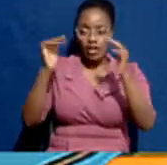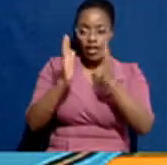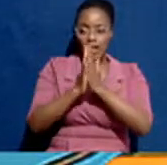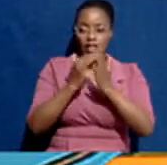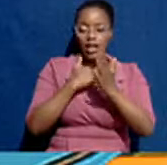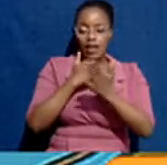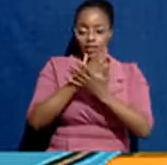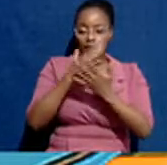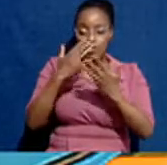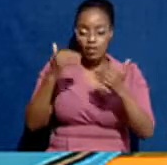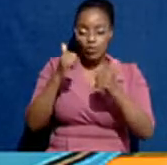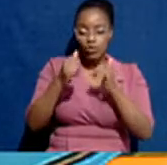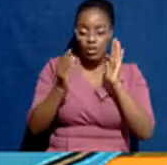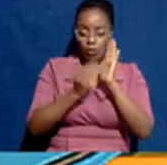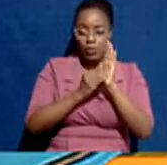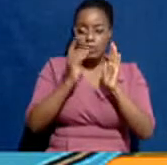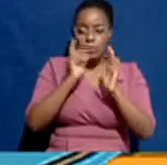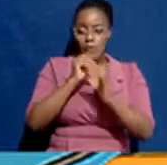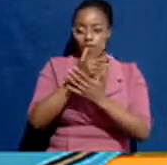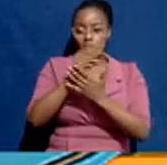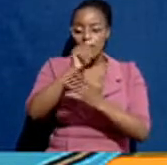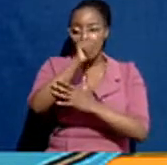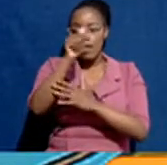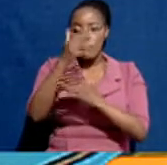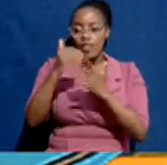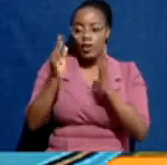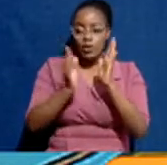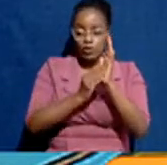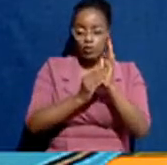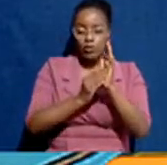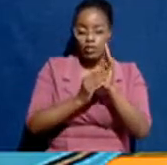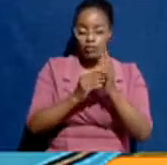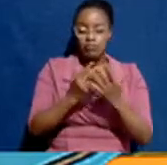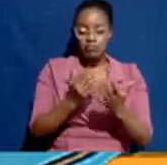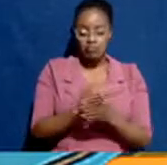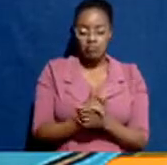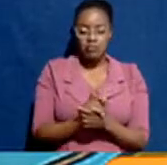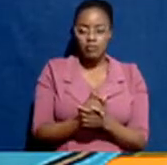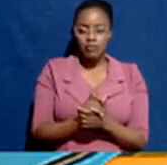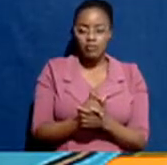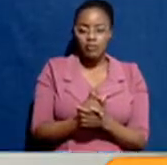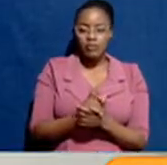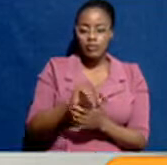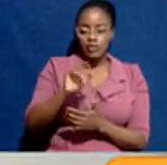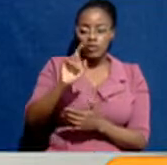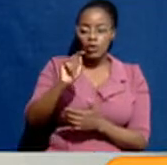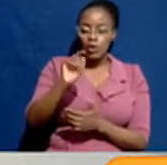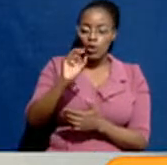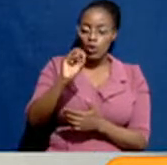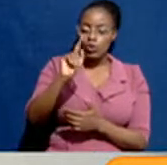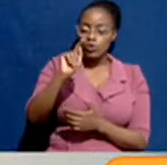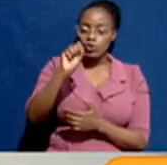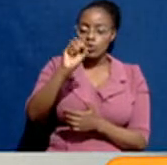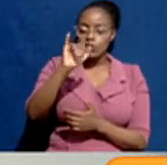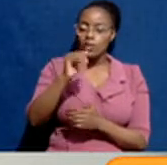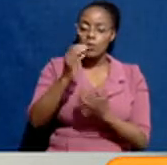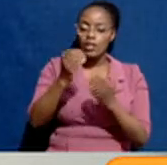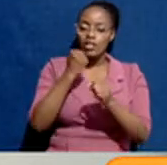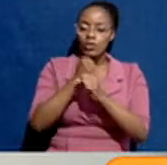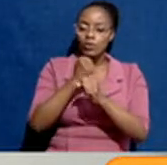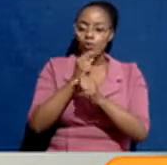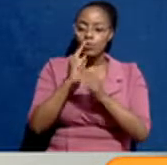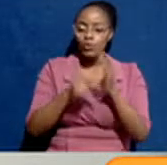something to celebrate about even 10 years down the line. So it has worked. Okay. Well, so see, as you give your review of it, what needs to be done